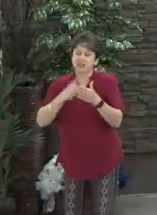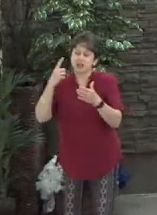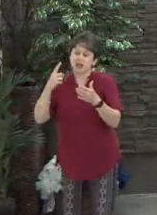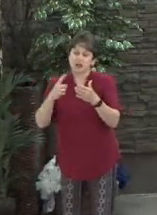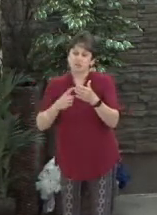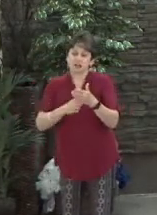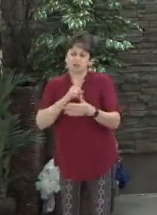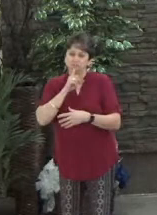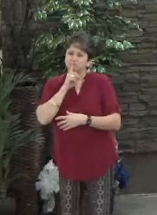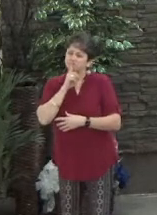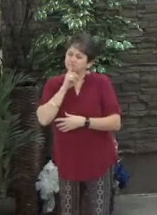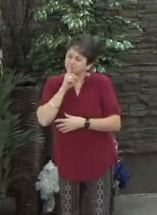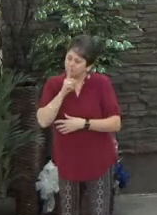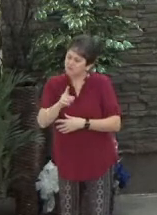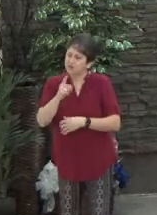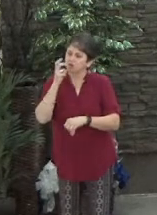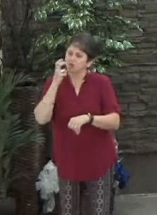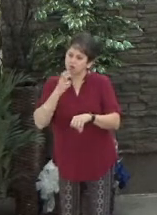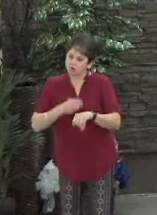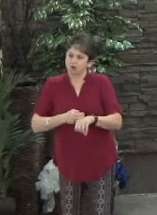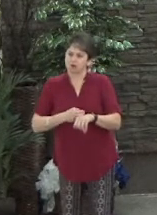Sometimes that is very, very hard.